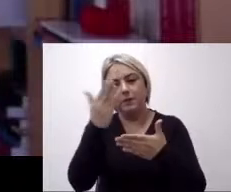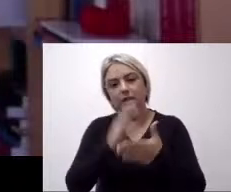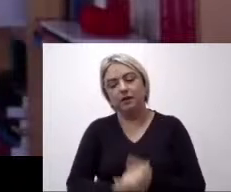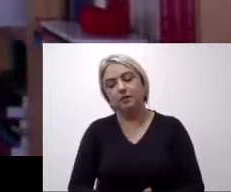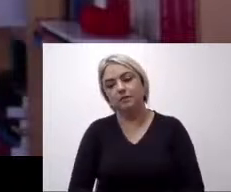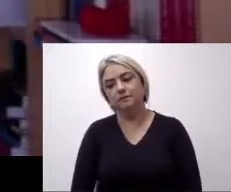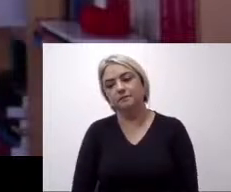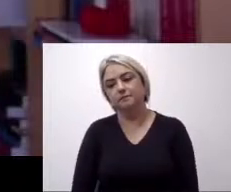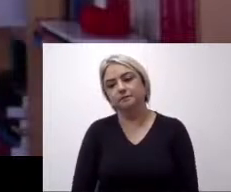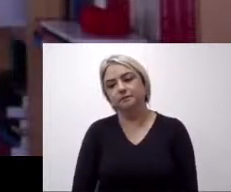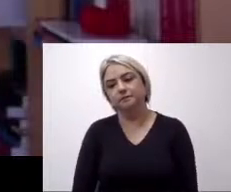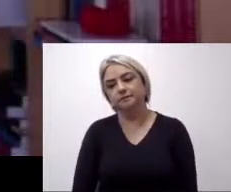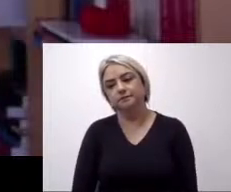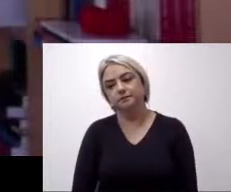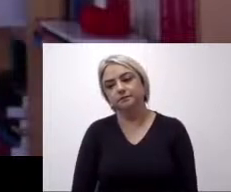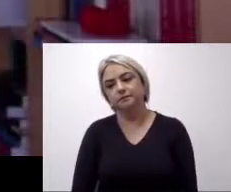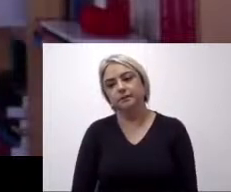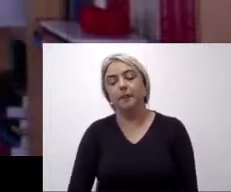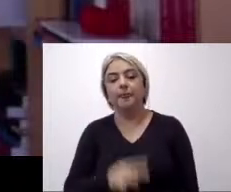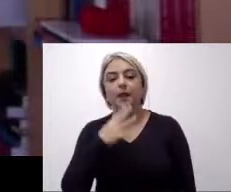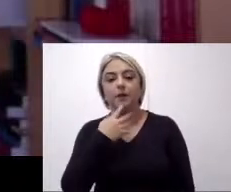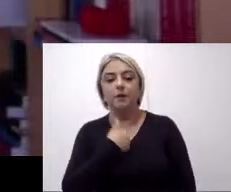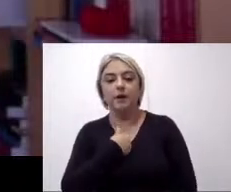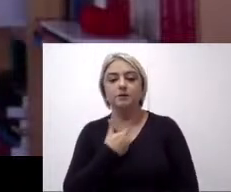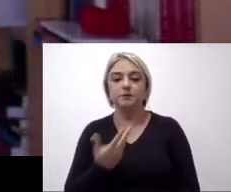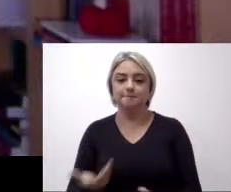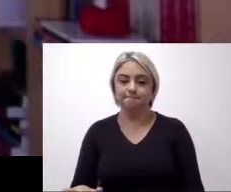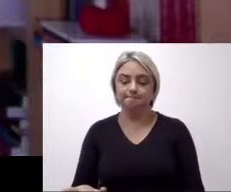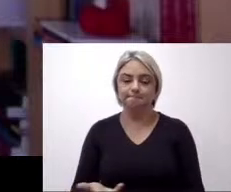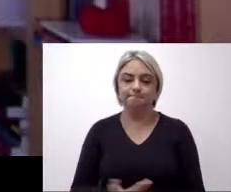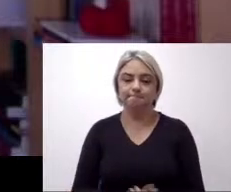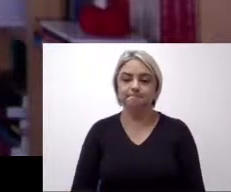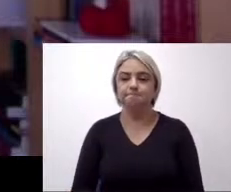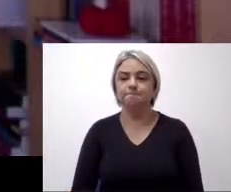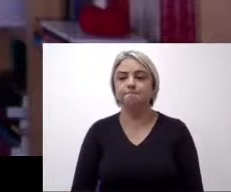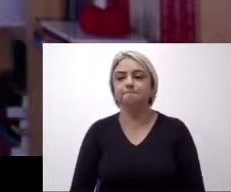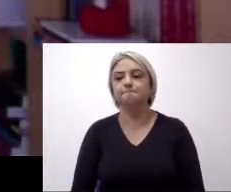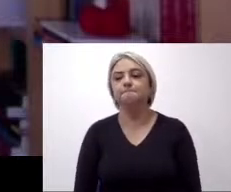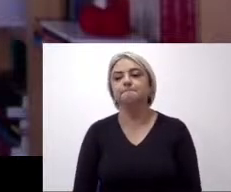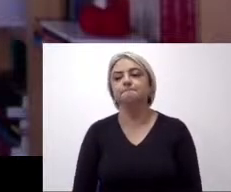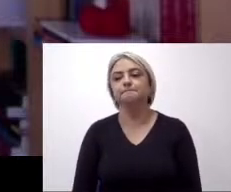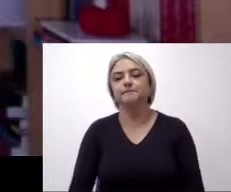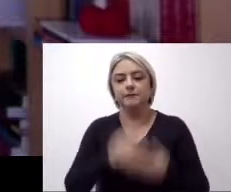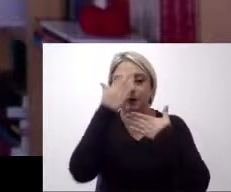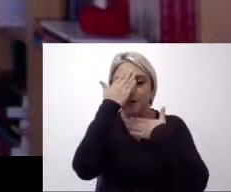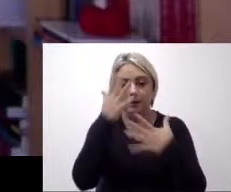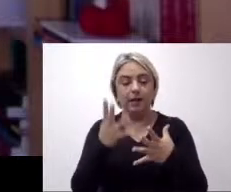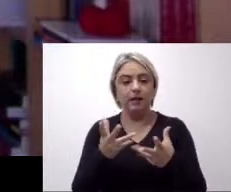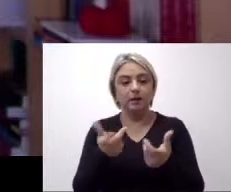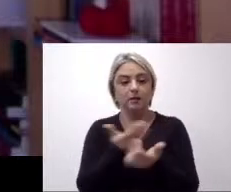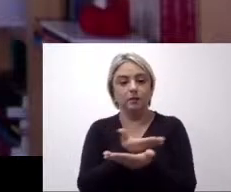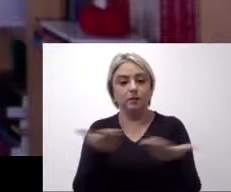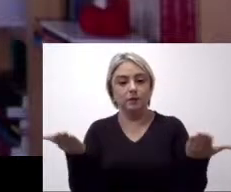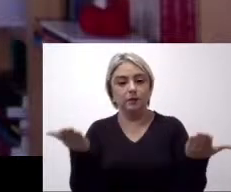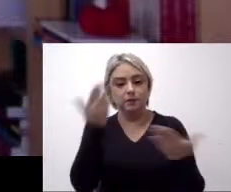So I think that Thank you, everybody. Thank you very much.